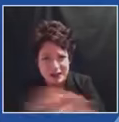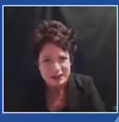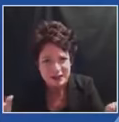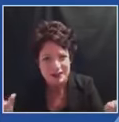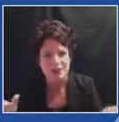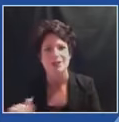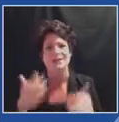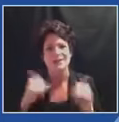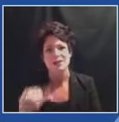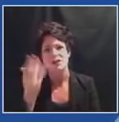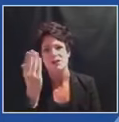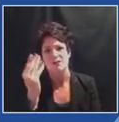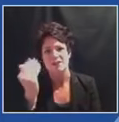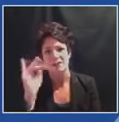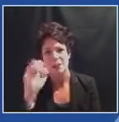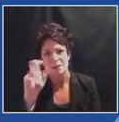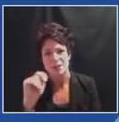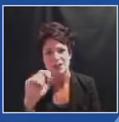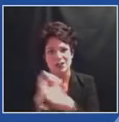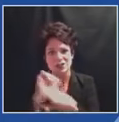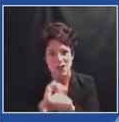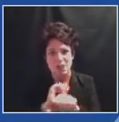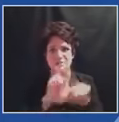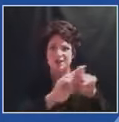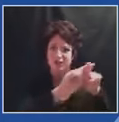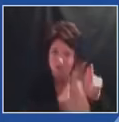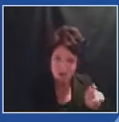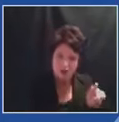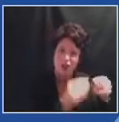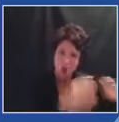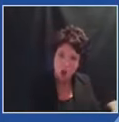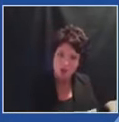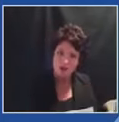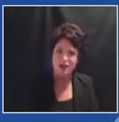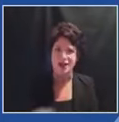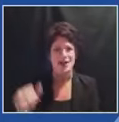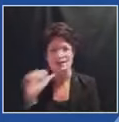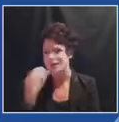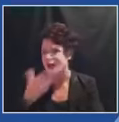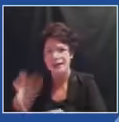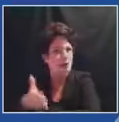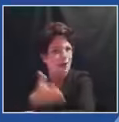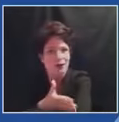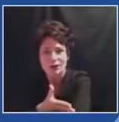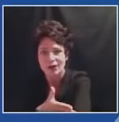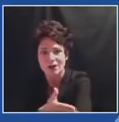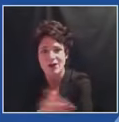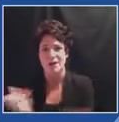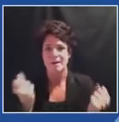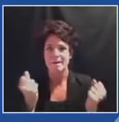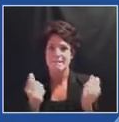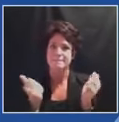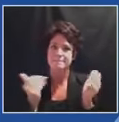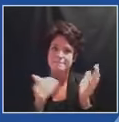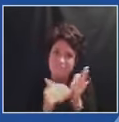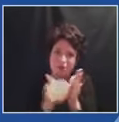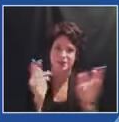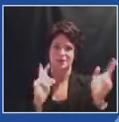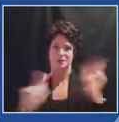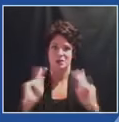15 million jobs, and the pandemic is getting worse, not better. It doesn't have to. Millions of Americans are still out of work,